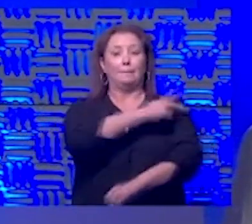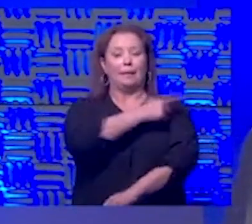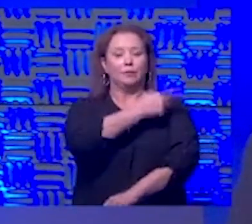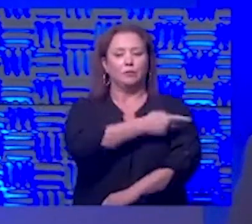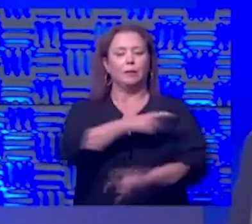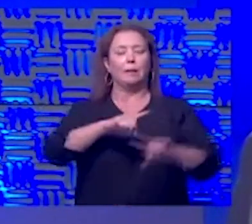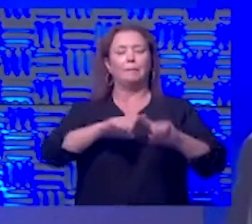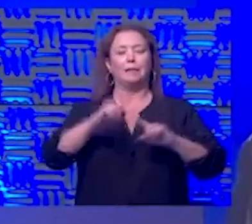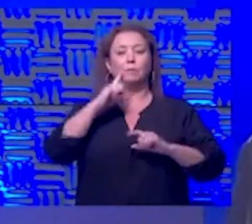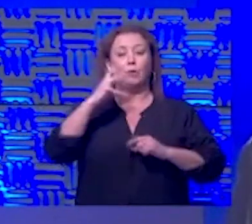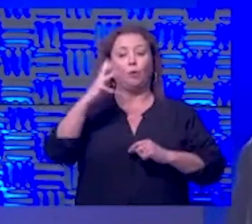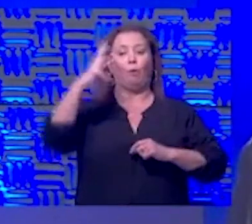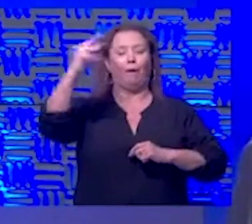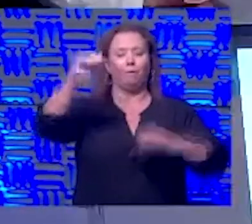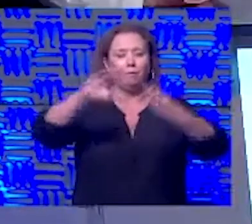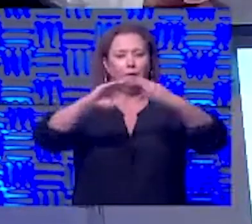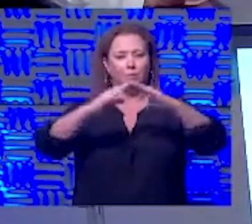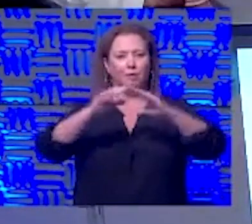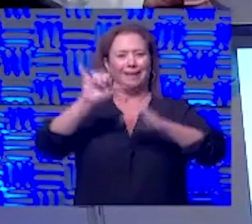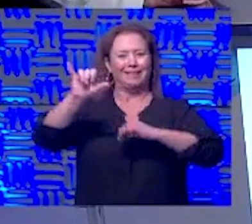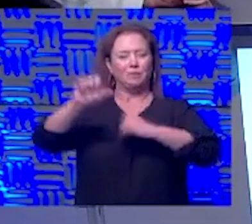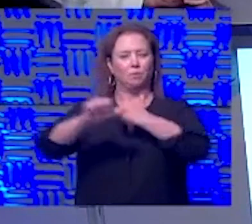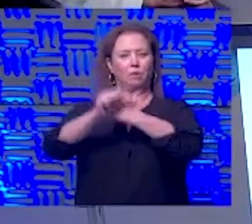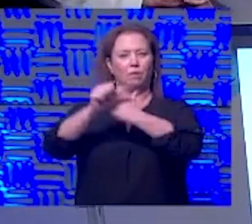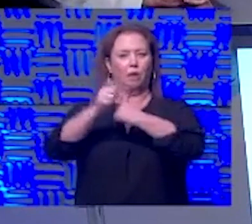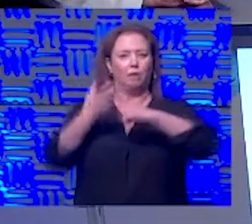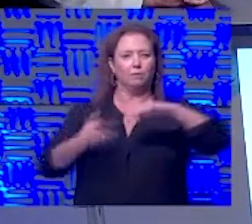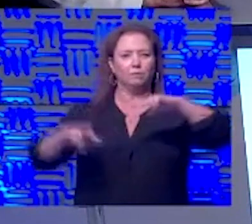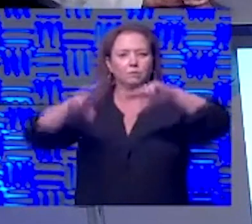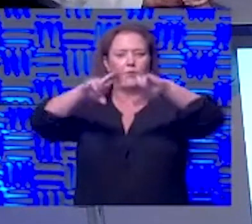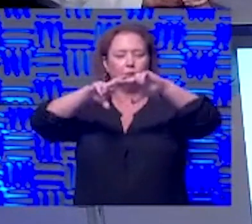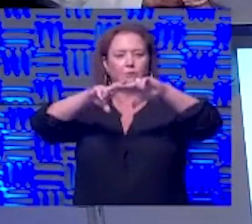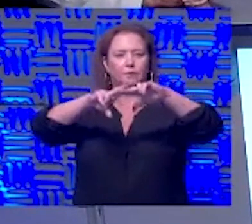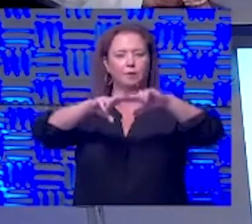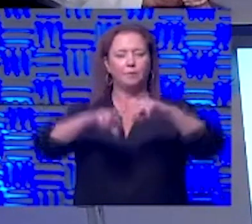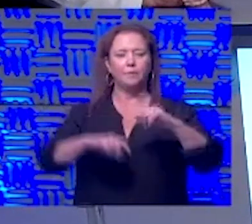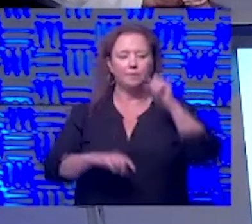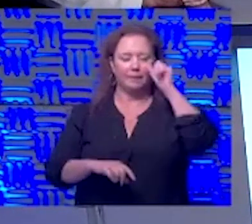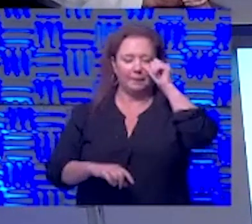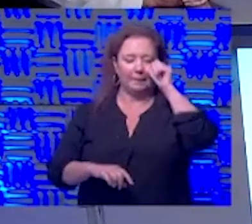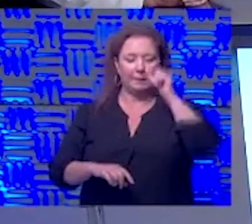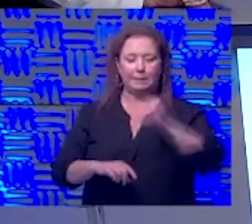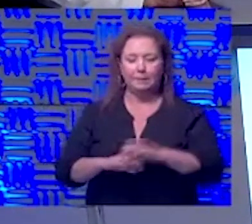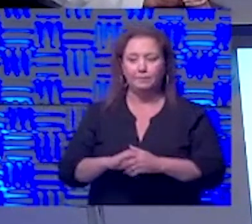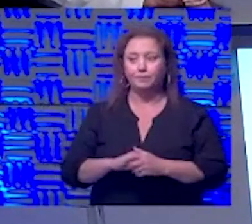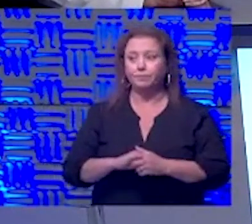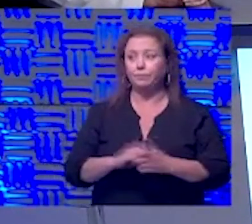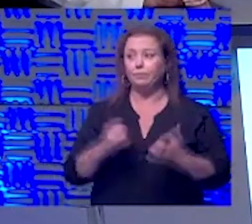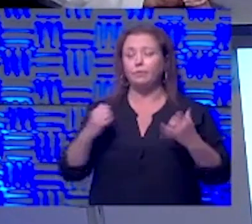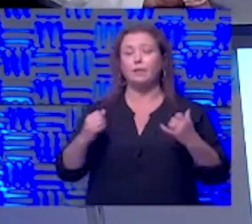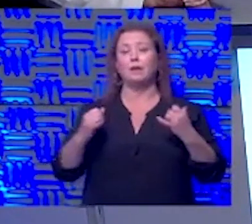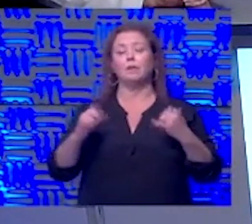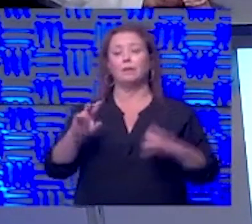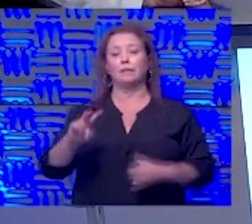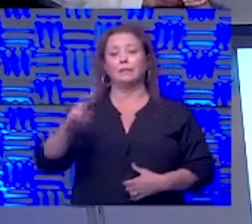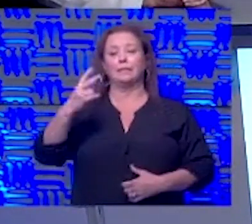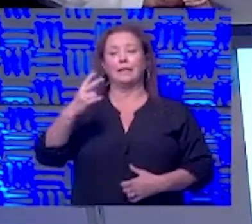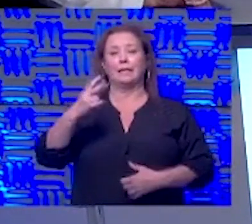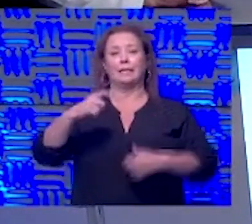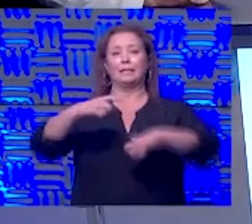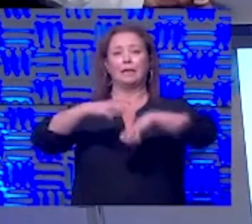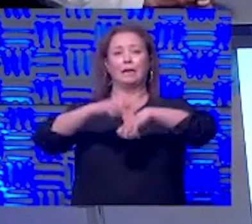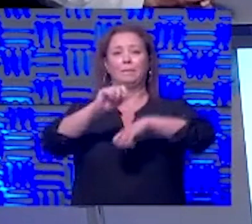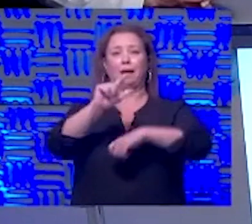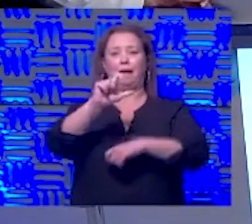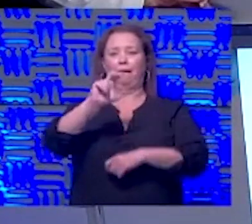that really poses the biggest threat to that's that. right there. And I do want to let the record show that perhaps for the second time in known history, Alan Greiner has on a